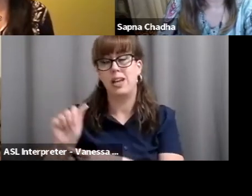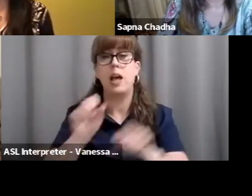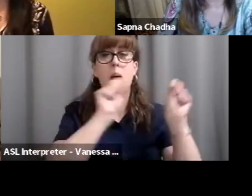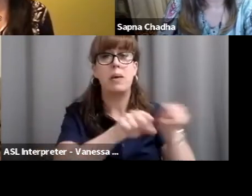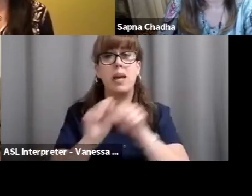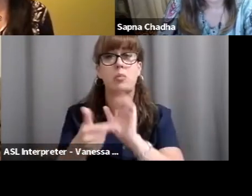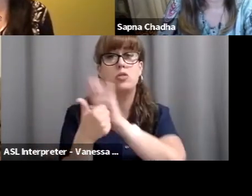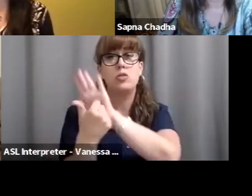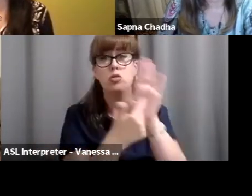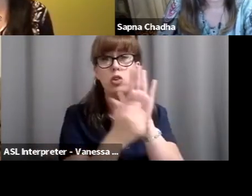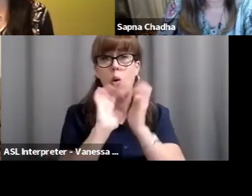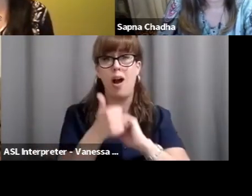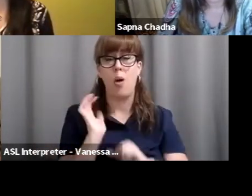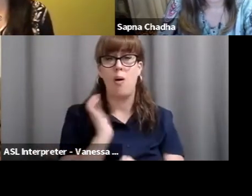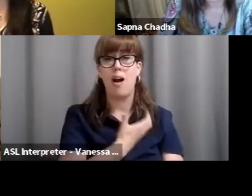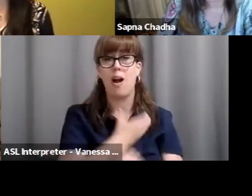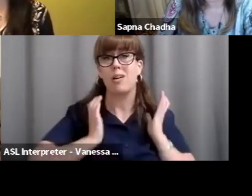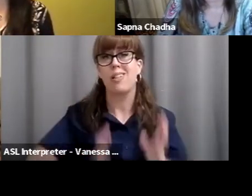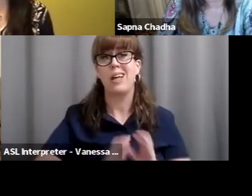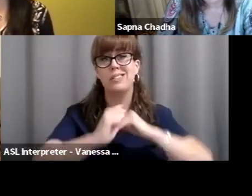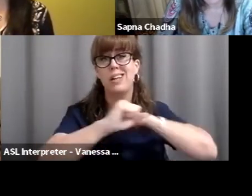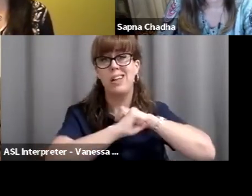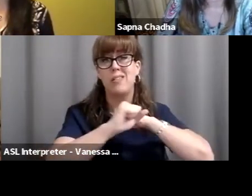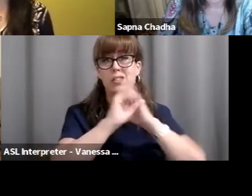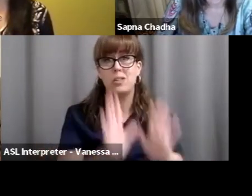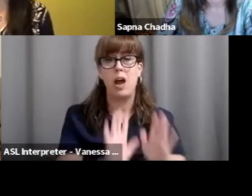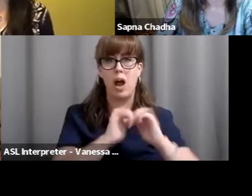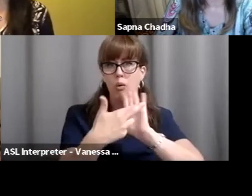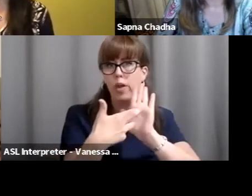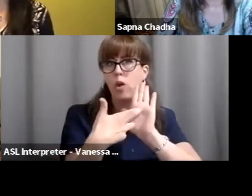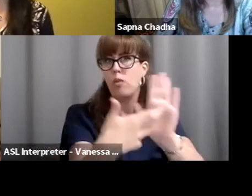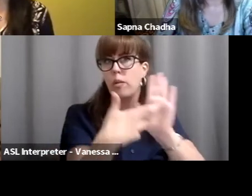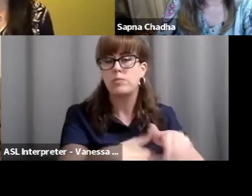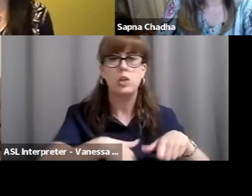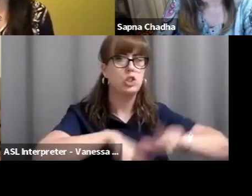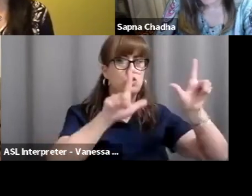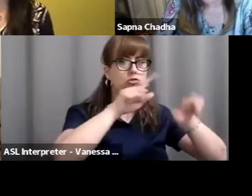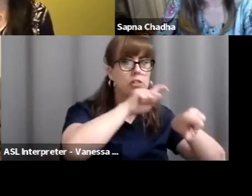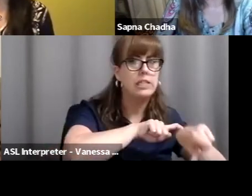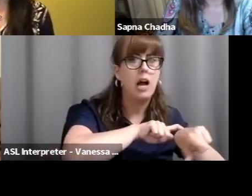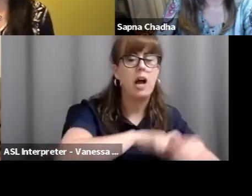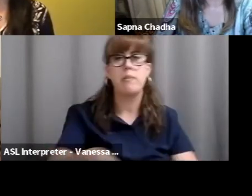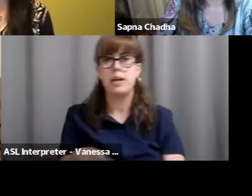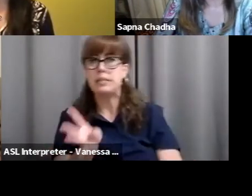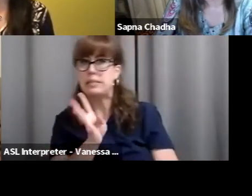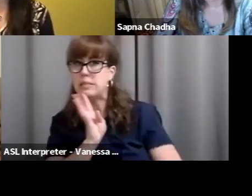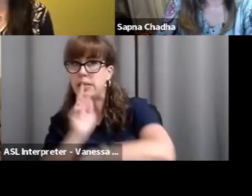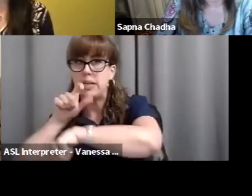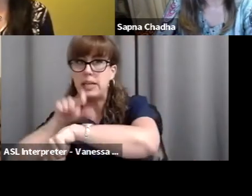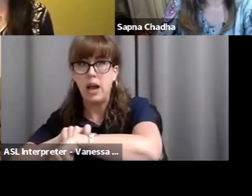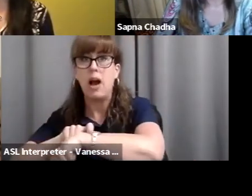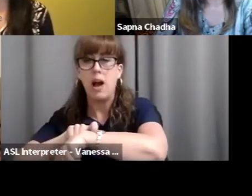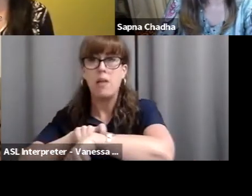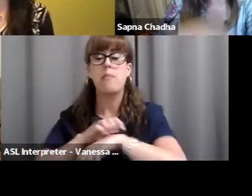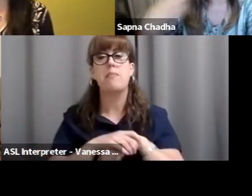how our clients and advertisers are doing in terms of representation, screen time, speaking time. Like, these are things